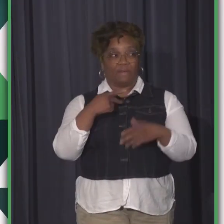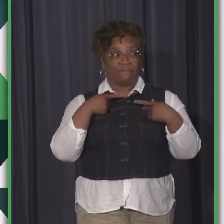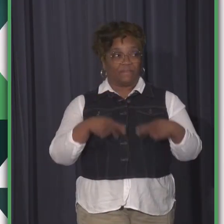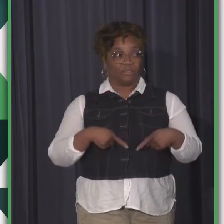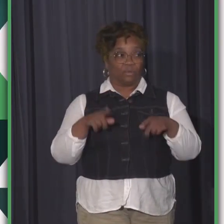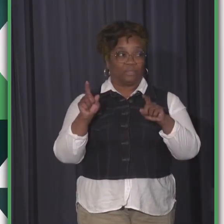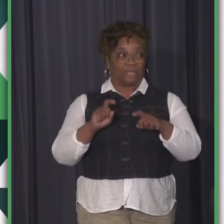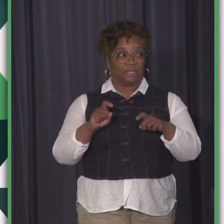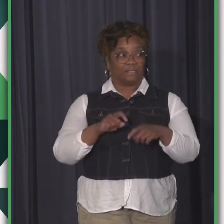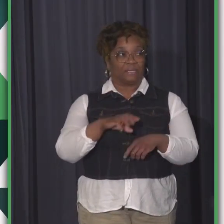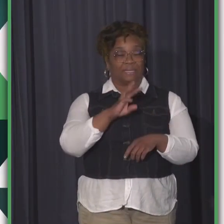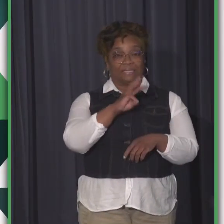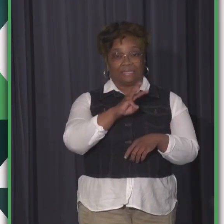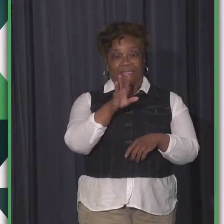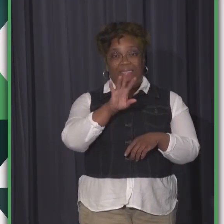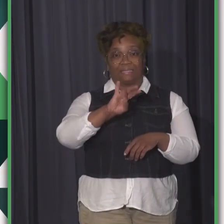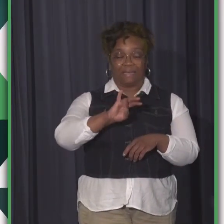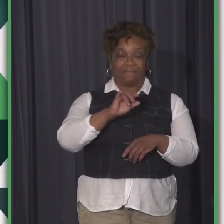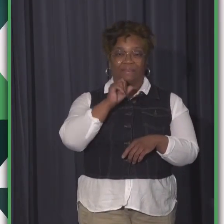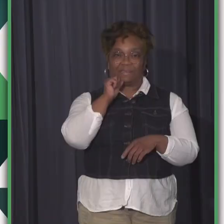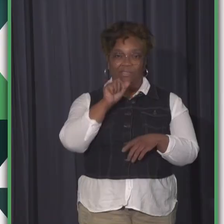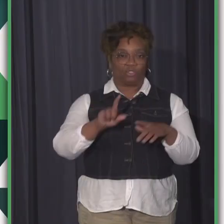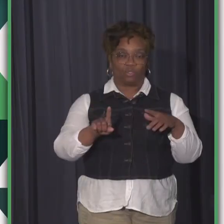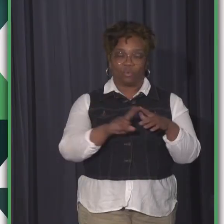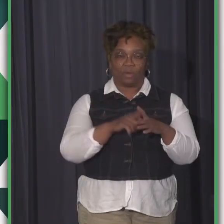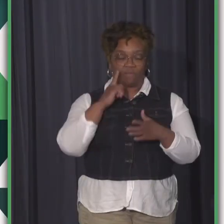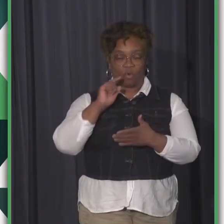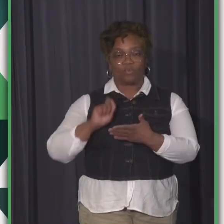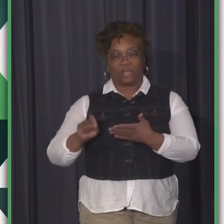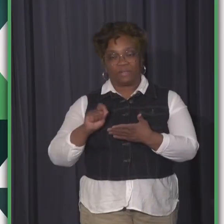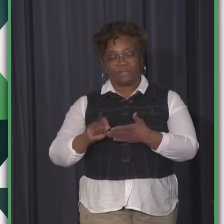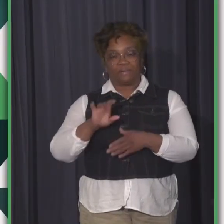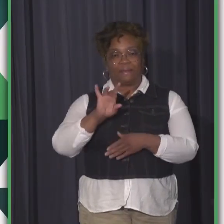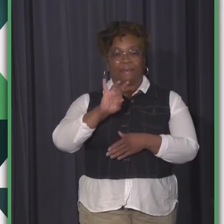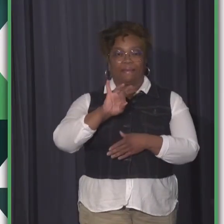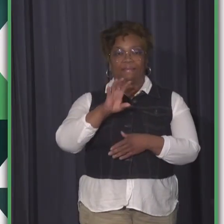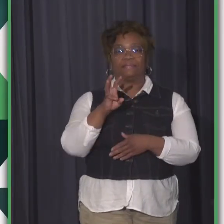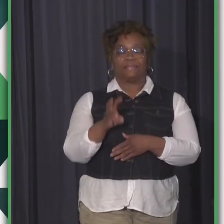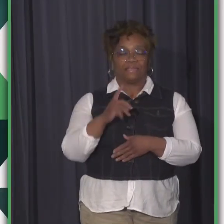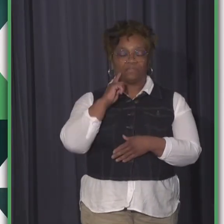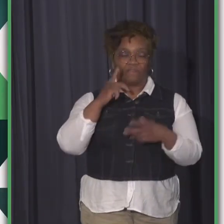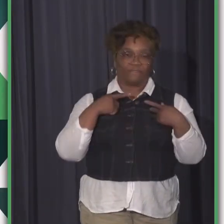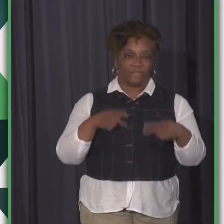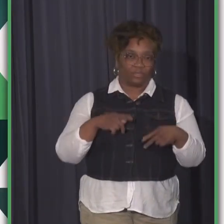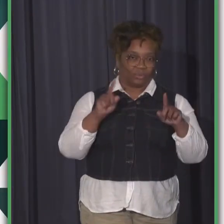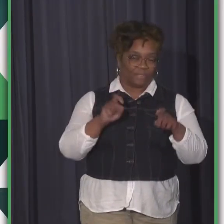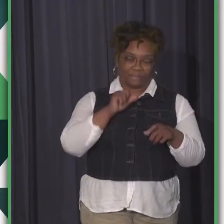test, 67 no-shows for the written test, and 86 for the physical agility test.